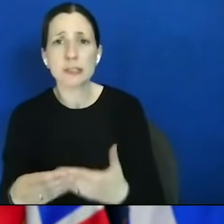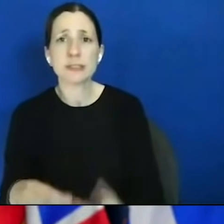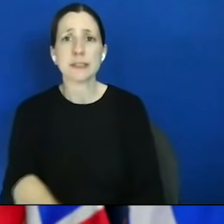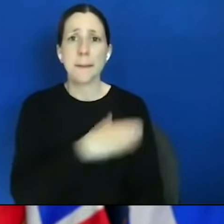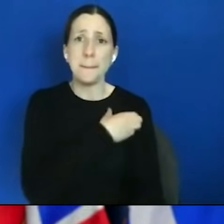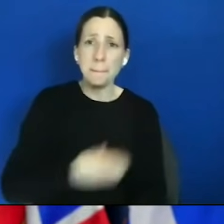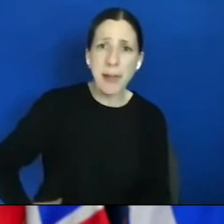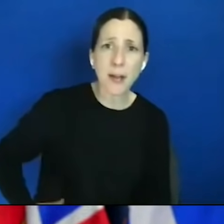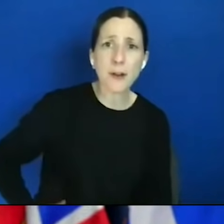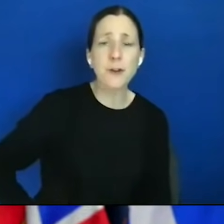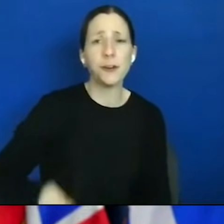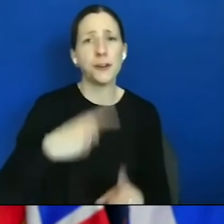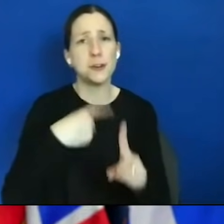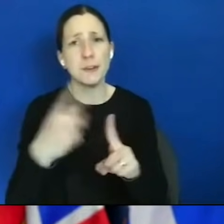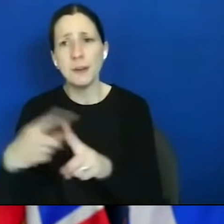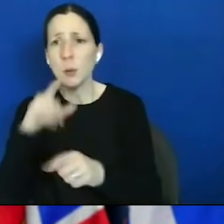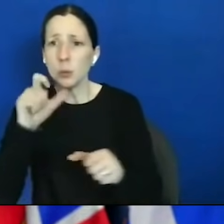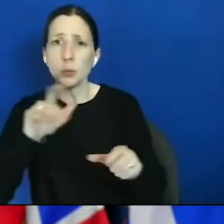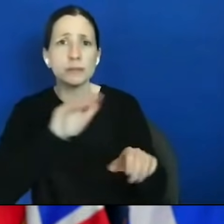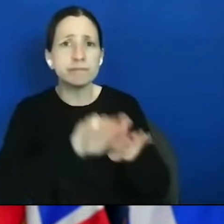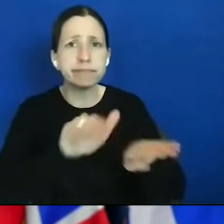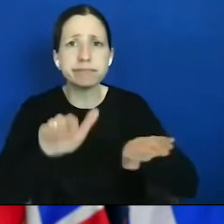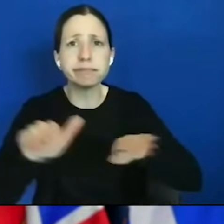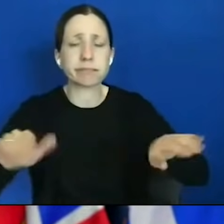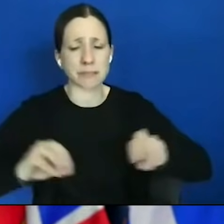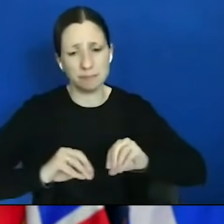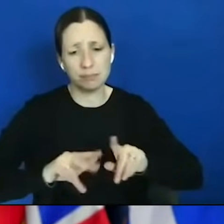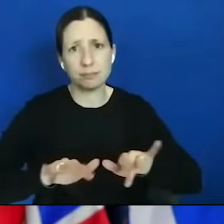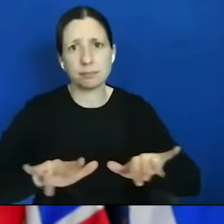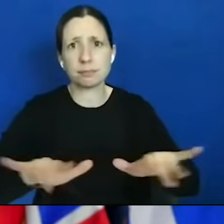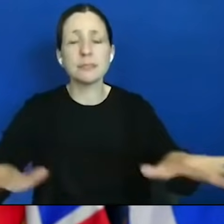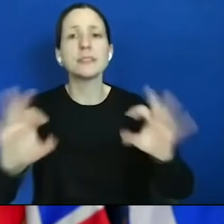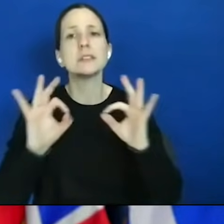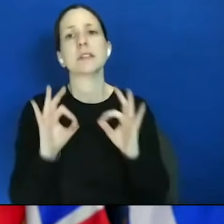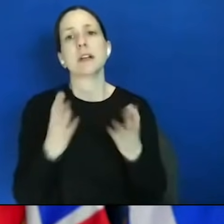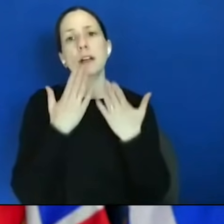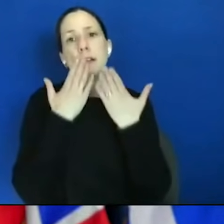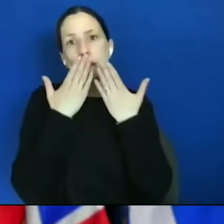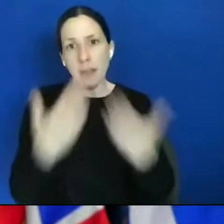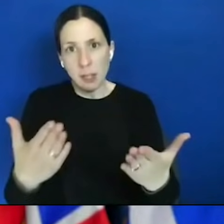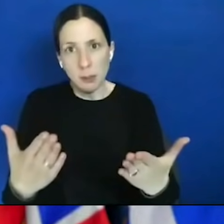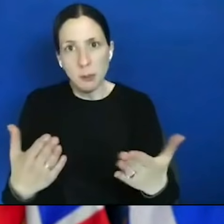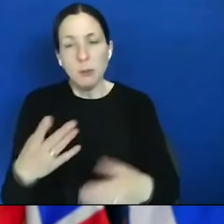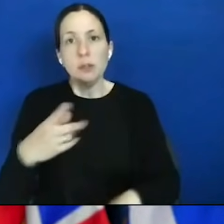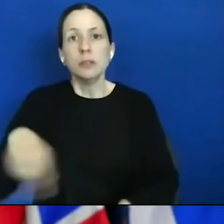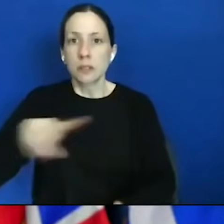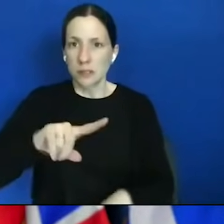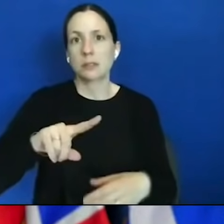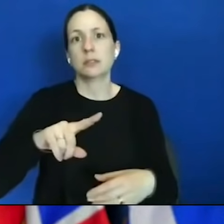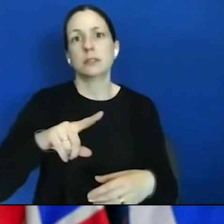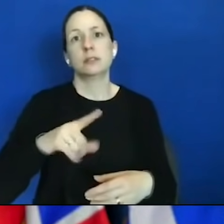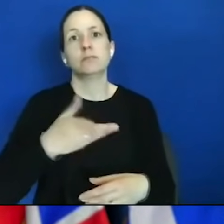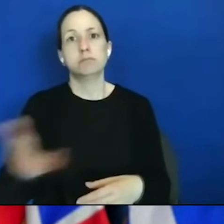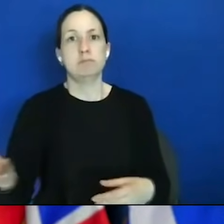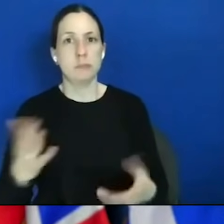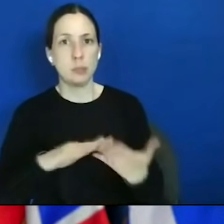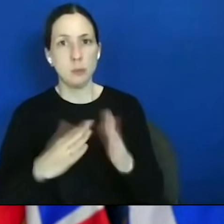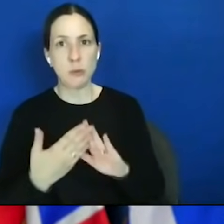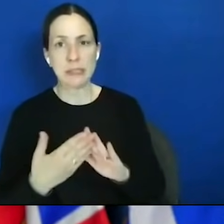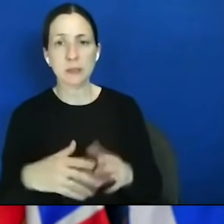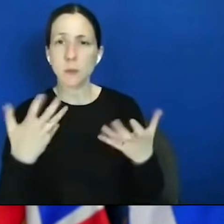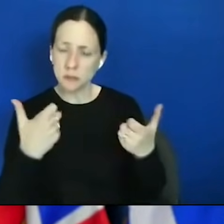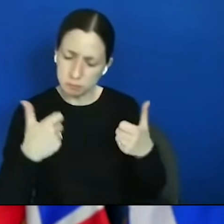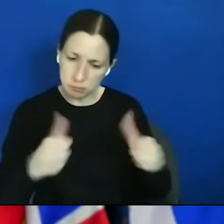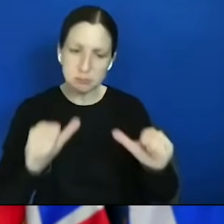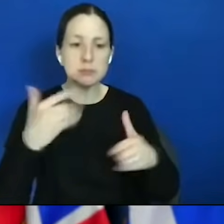mayor and everyone else who've been part of that effort. So thank you very much. Thank you to everyone in the community, and we're going to continue to make those efforts in